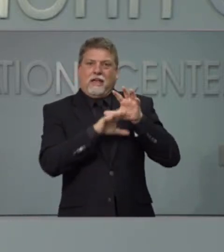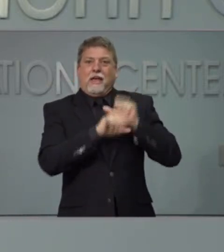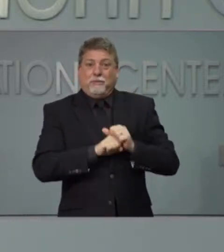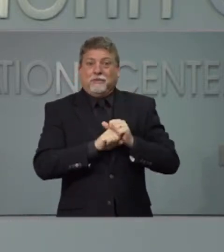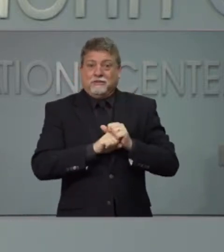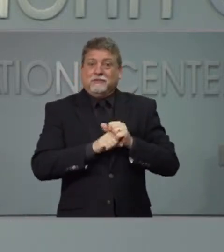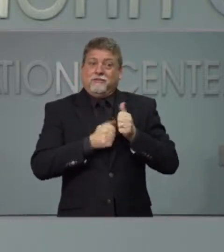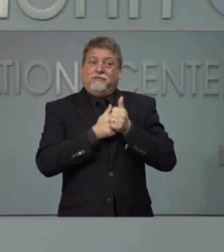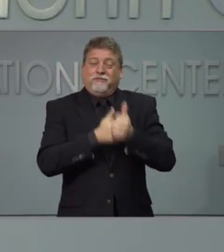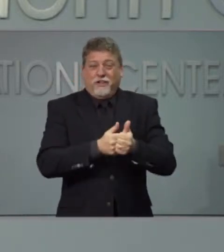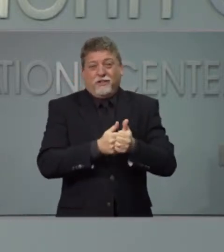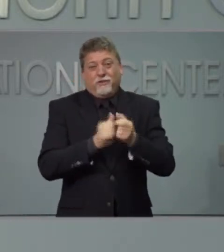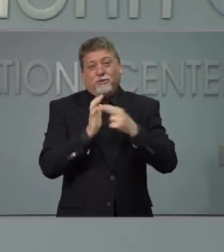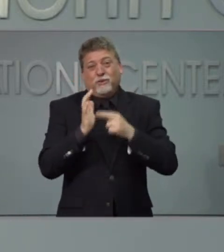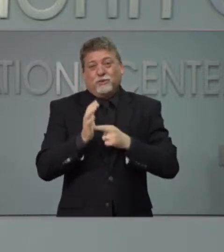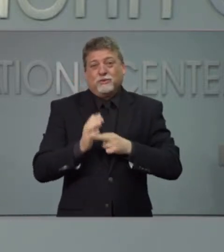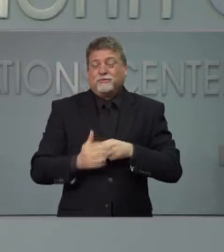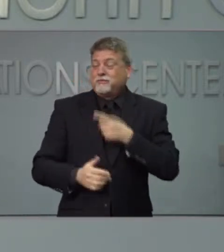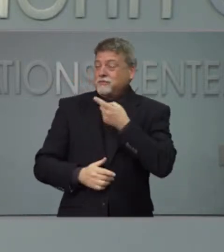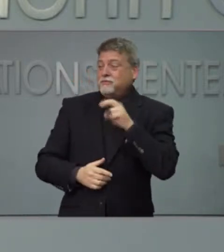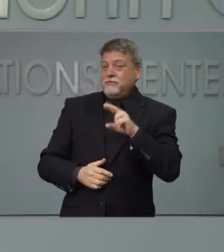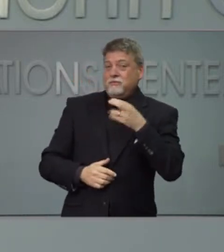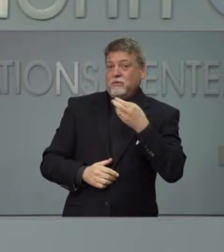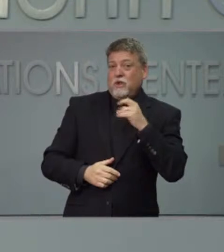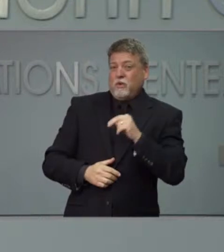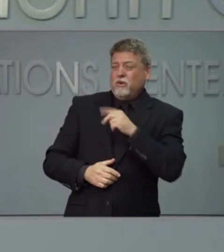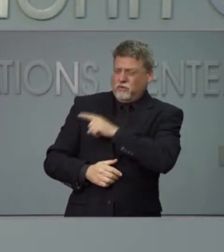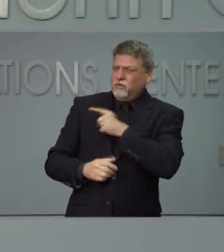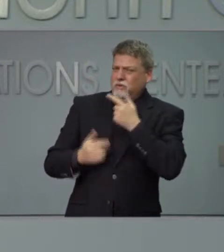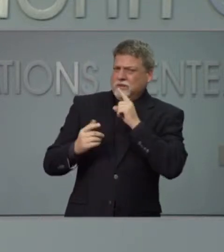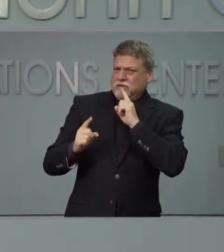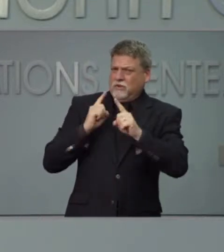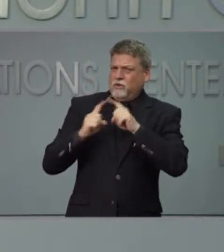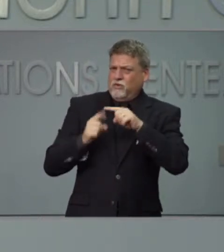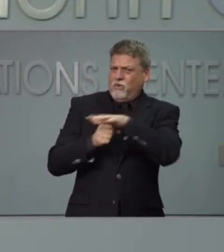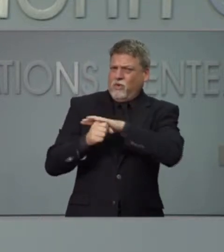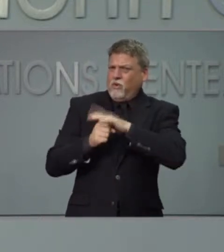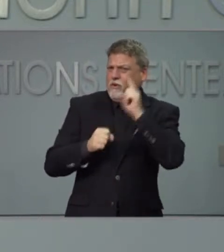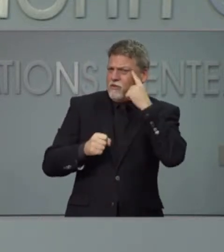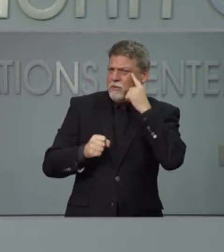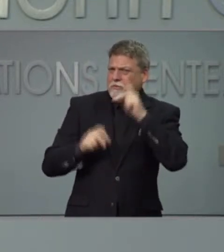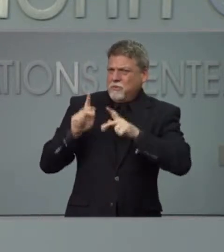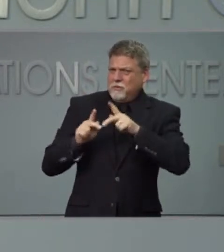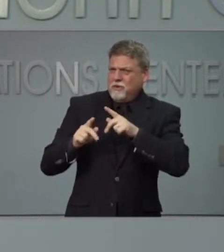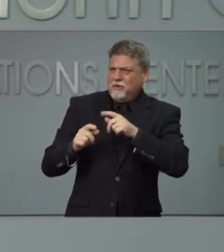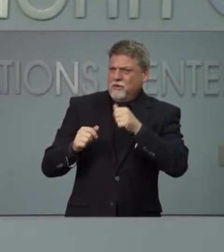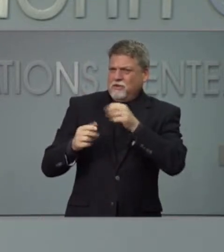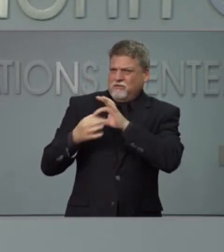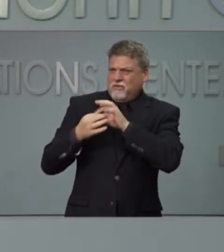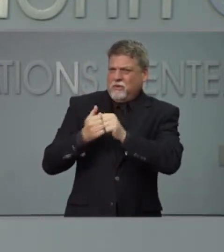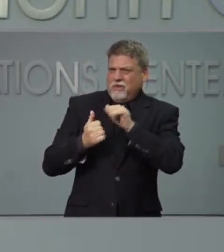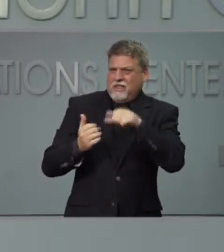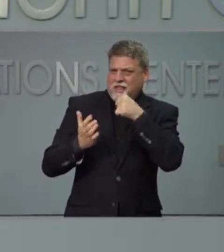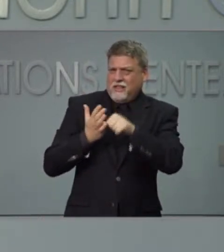talked with local officials as a result of the letter that we sent earlier, and you might have a comment on that.